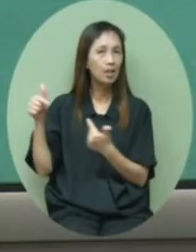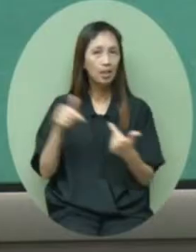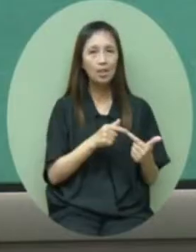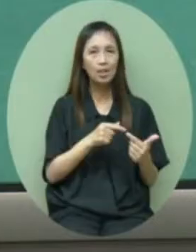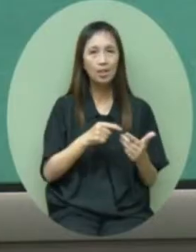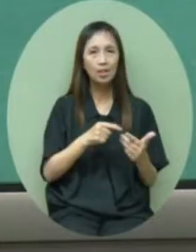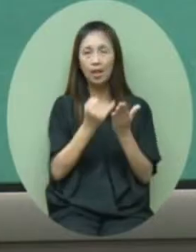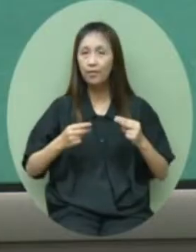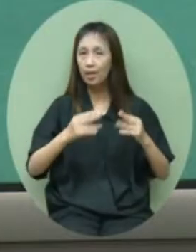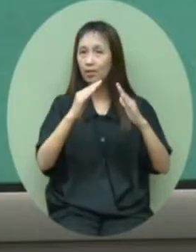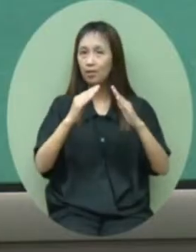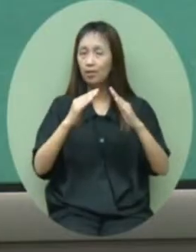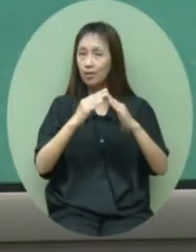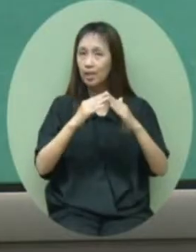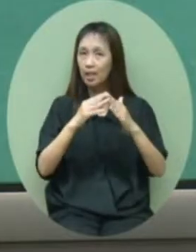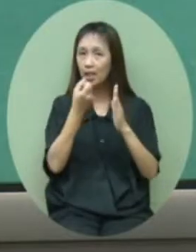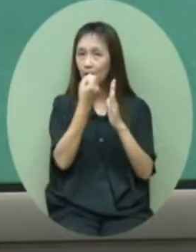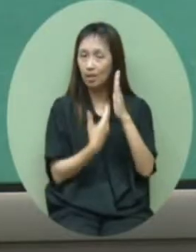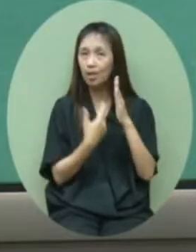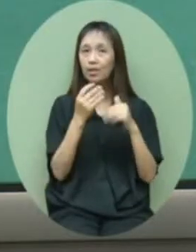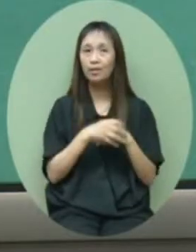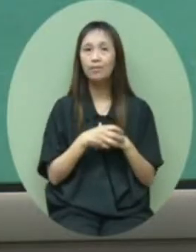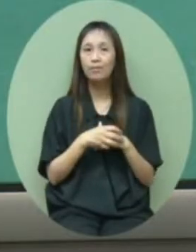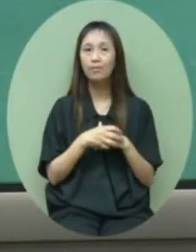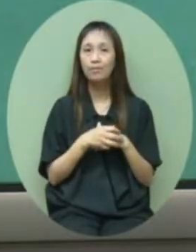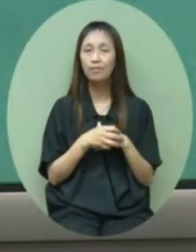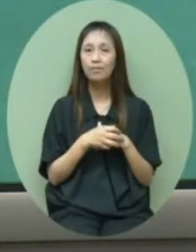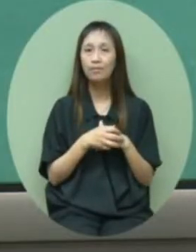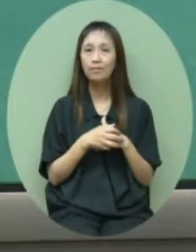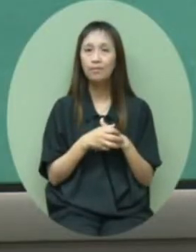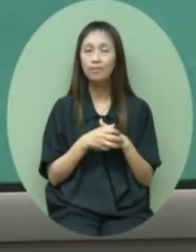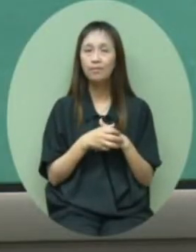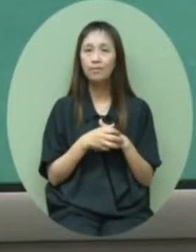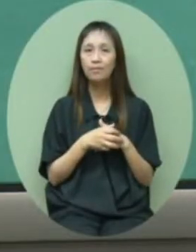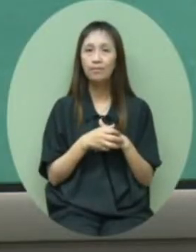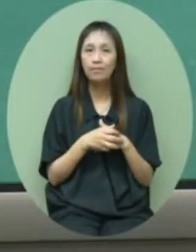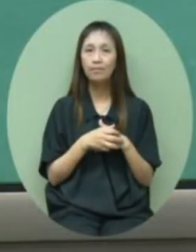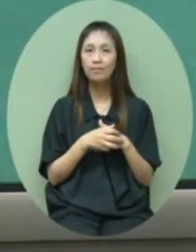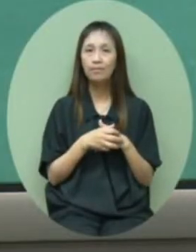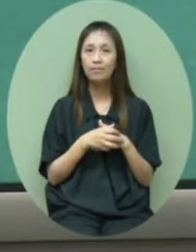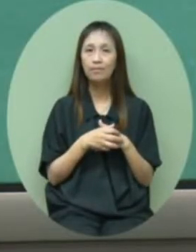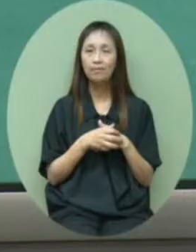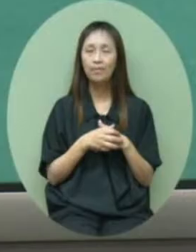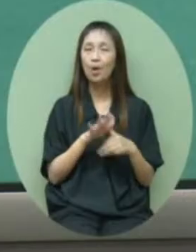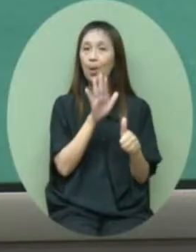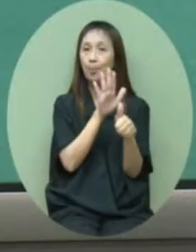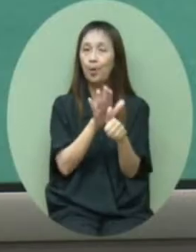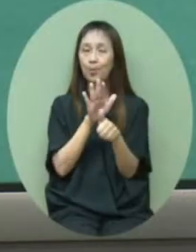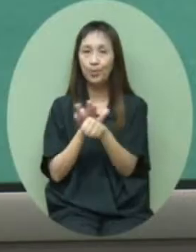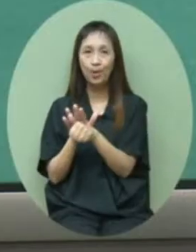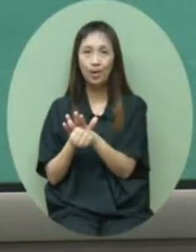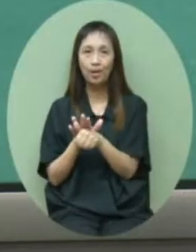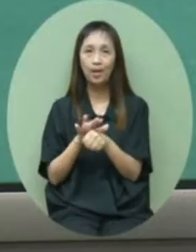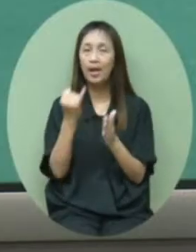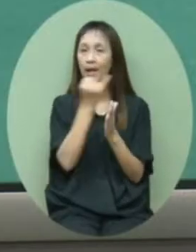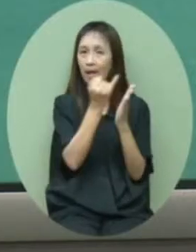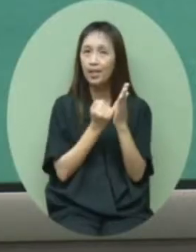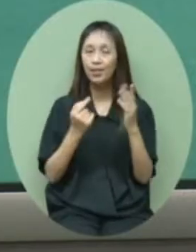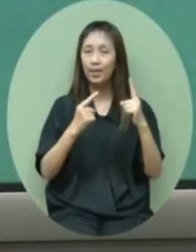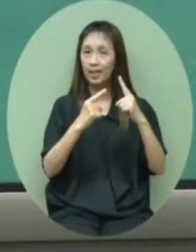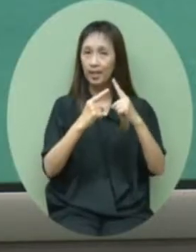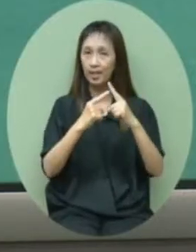to help artists in different areas to achieve their goals and realize their